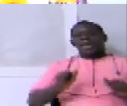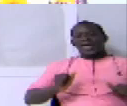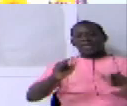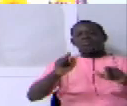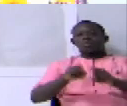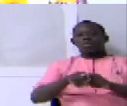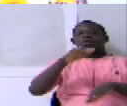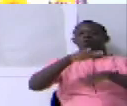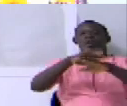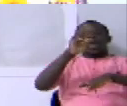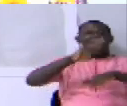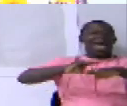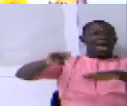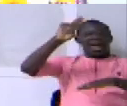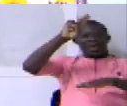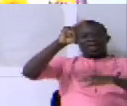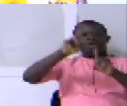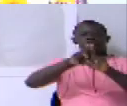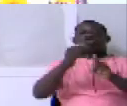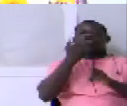especially to the high sentence prisoners